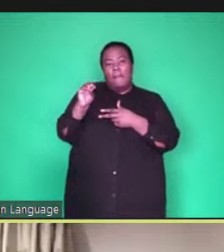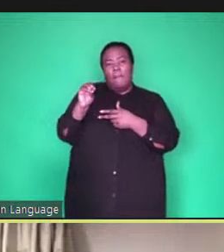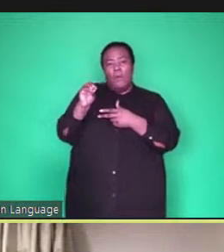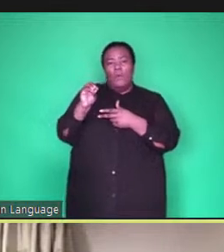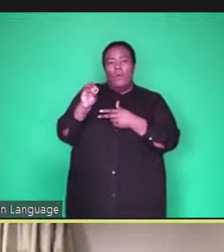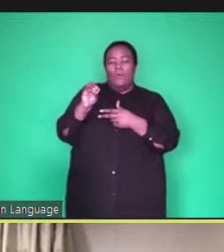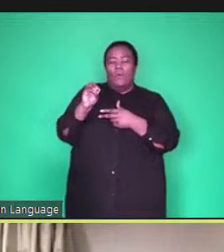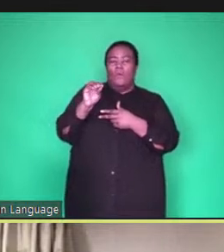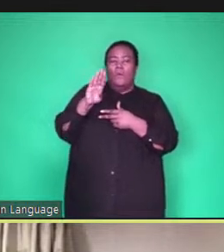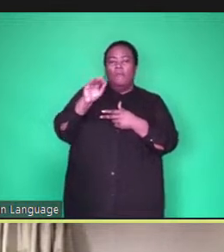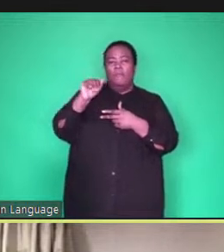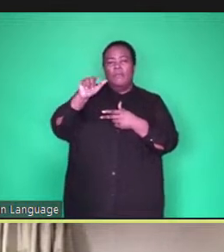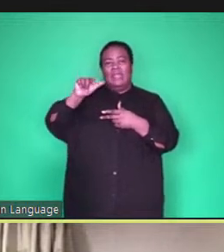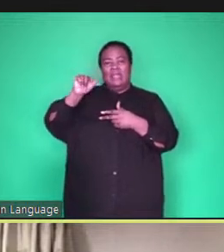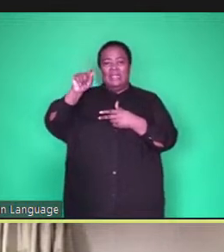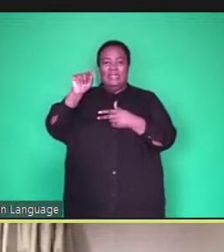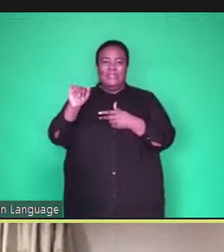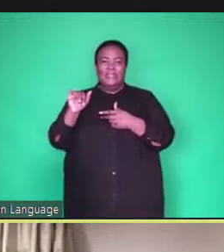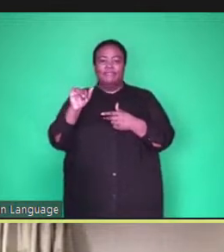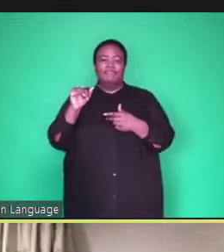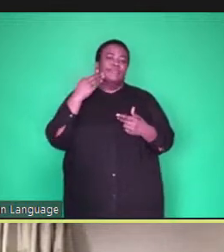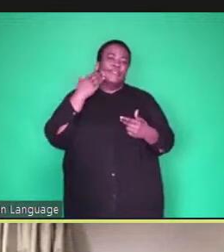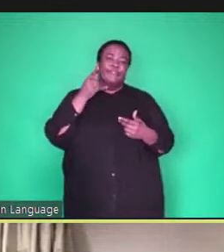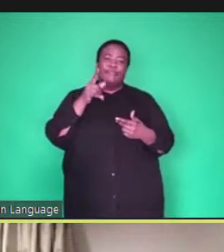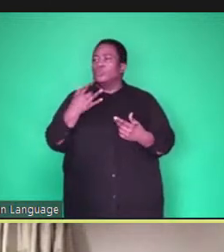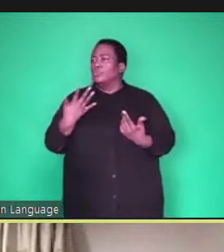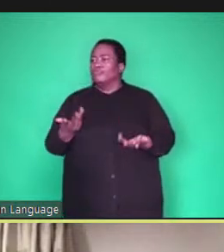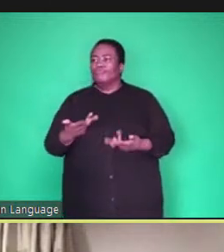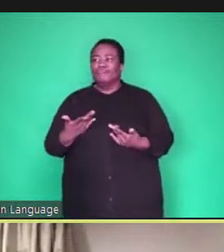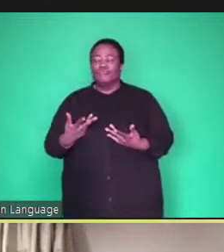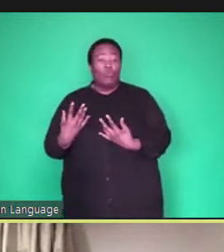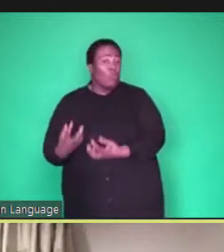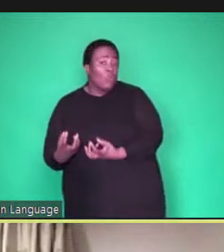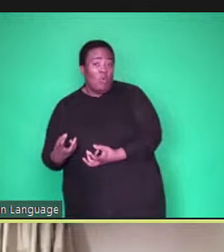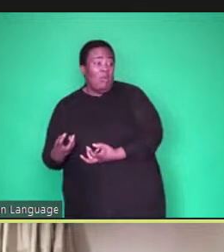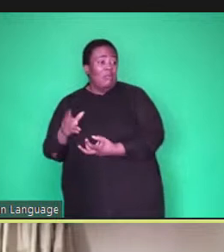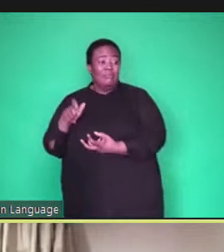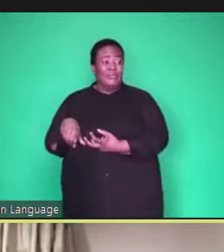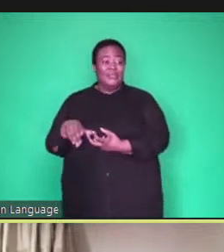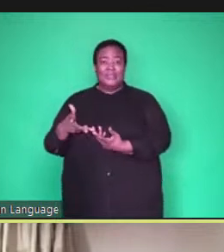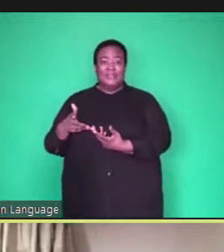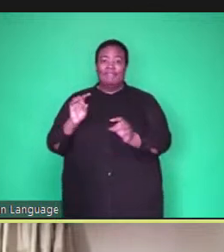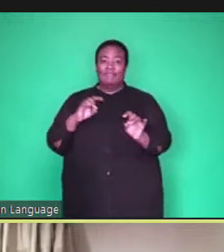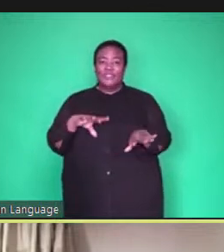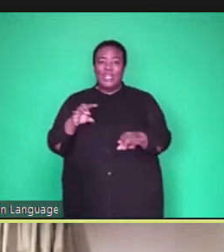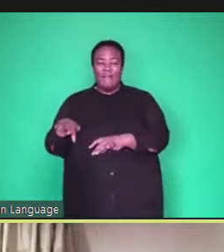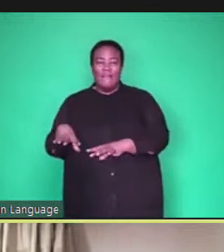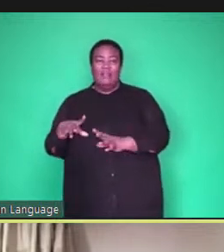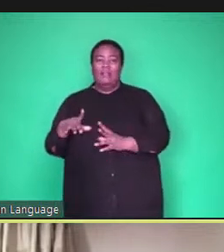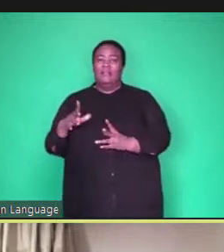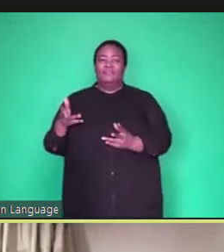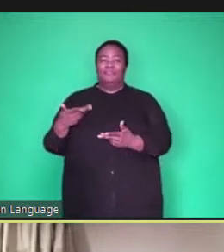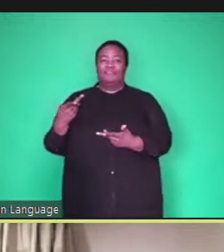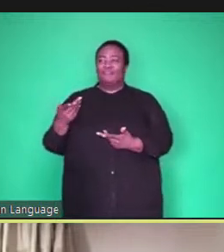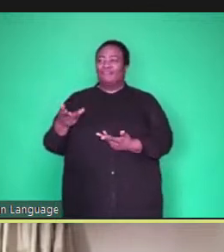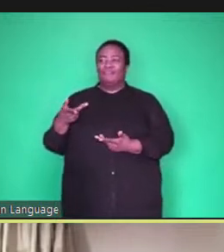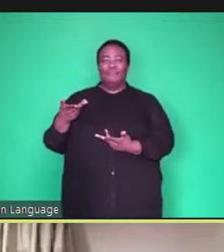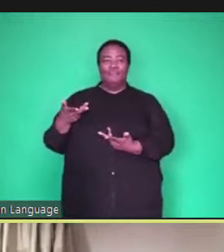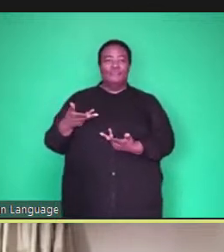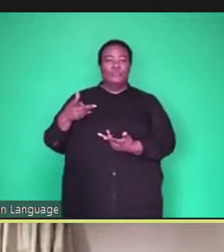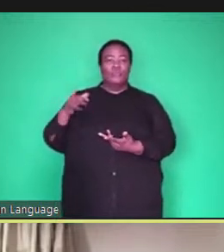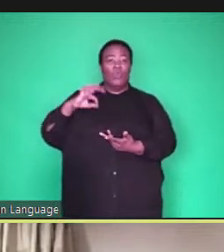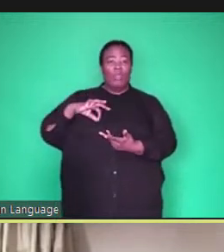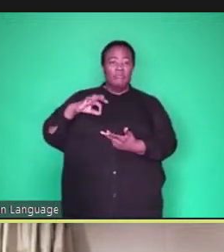are a poor person suffering from diminishing returns from